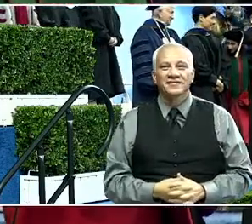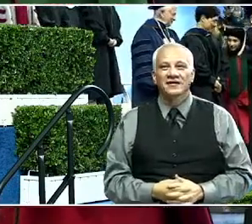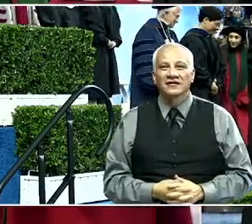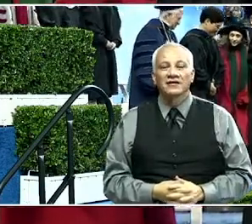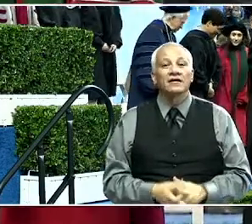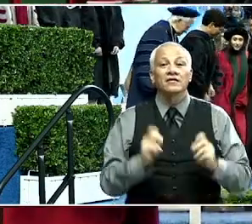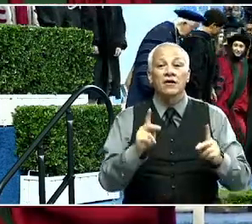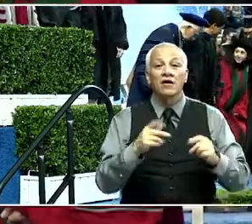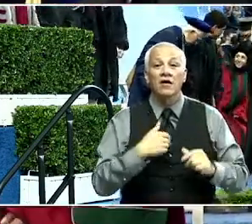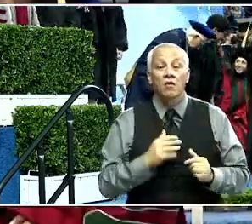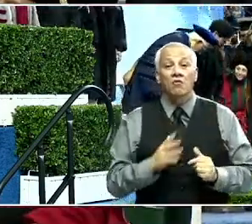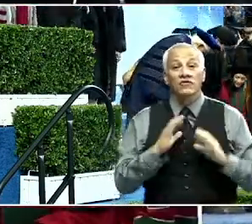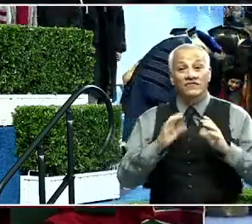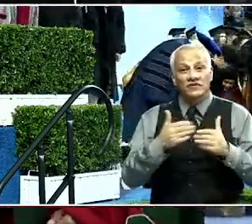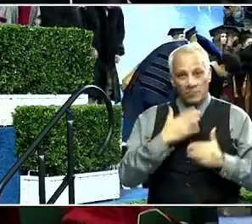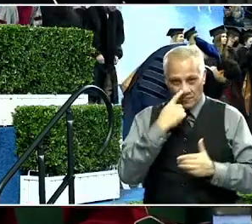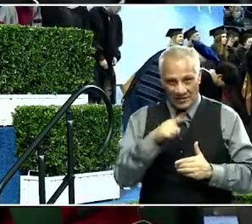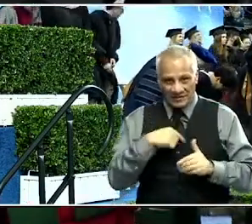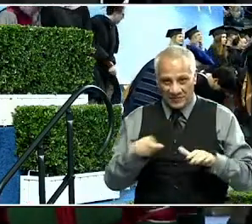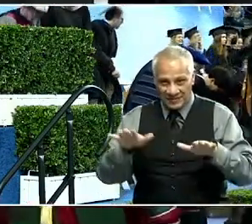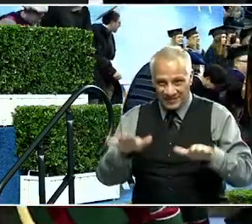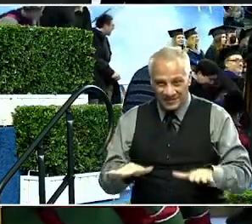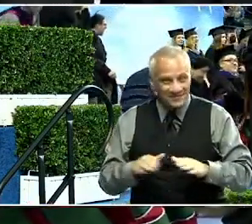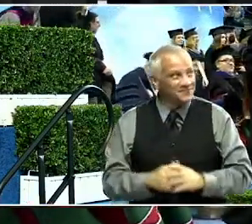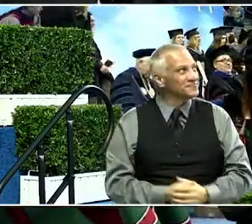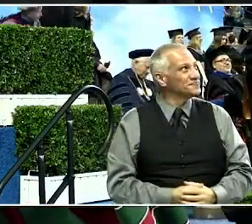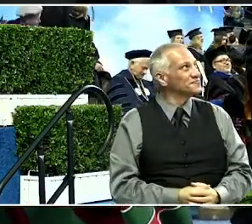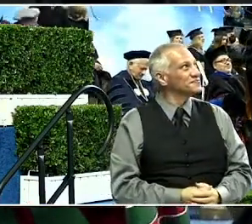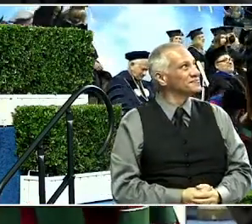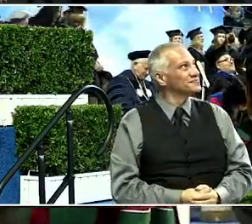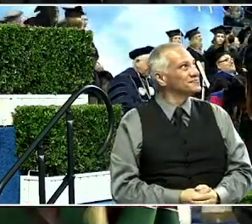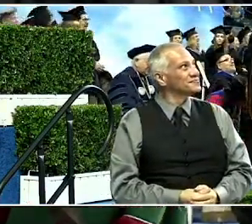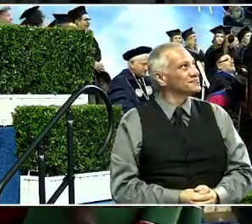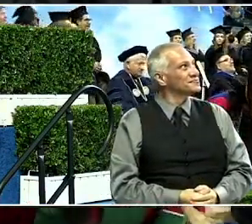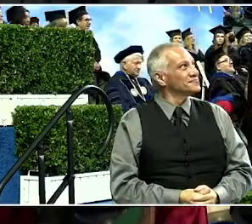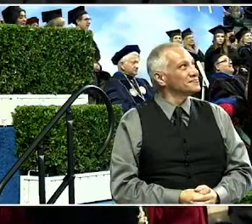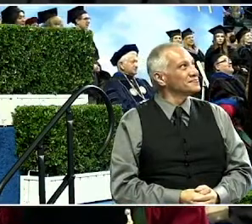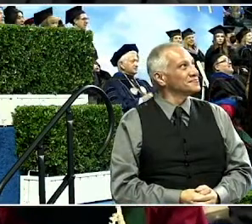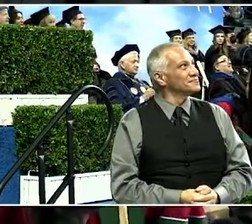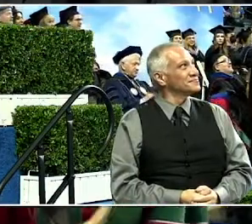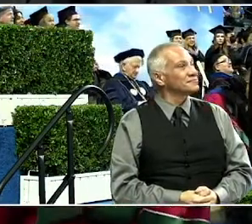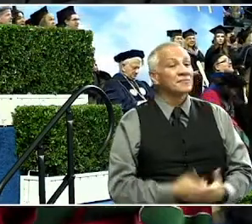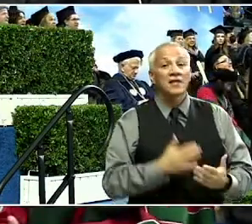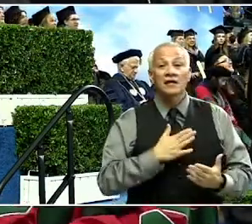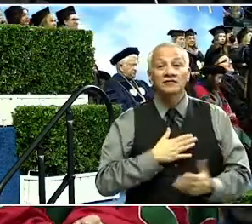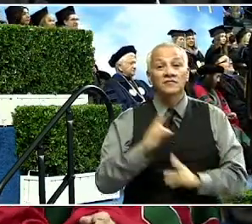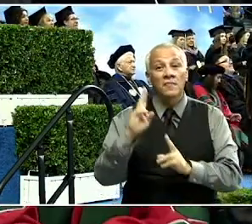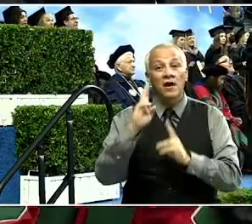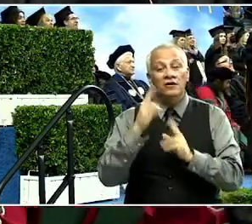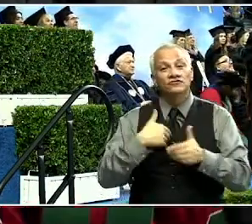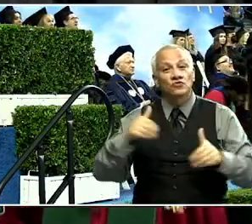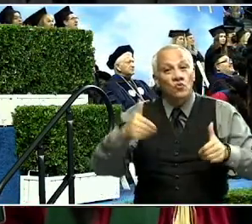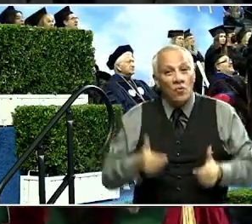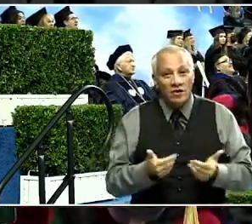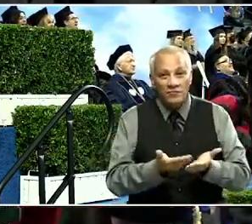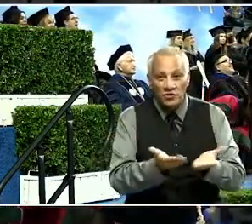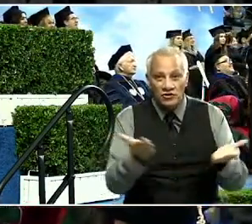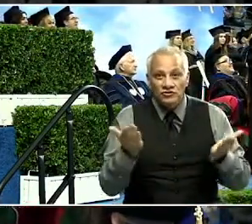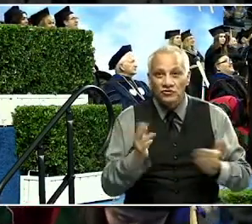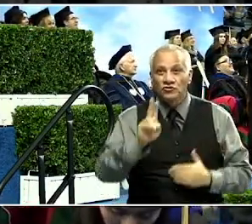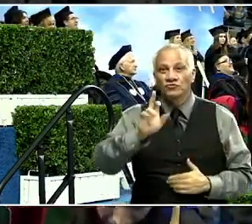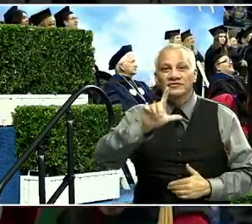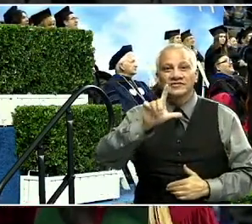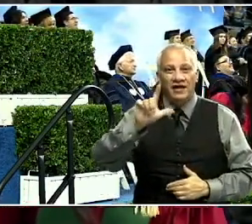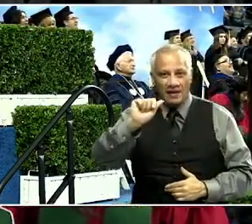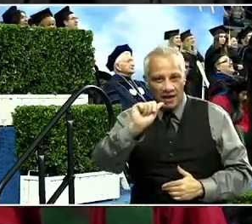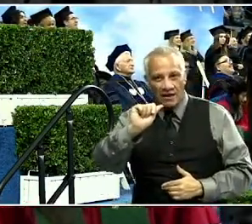All right, will the official party please be seated? Thank you. It's my honor to welcome you to